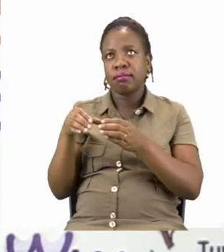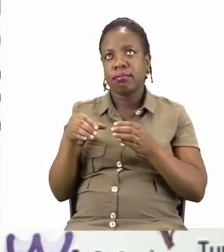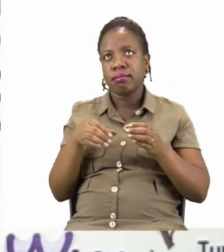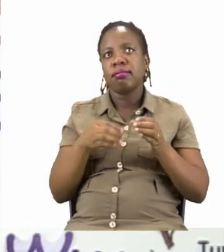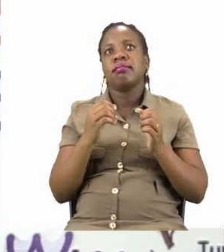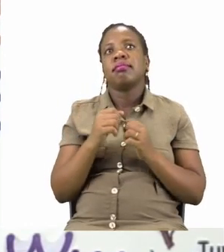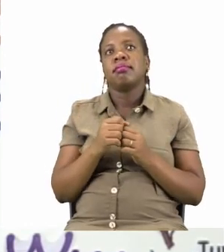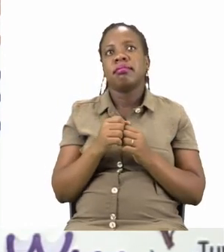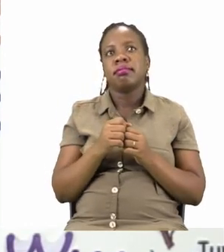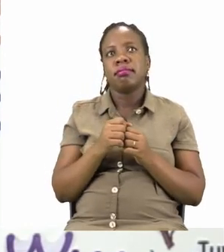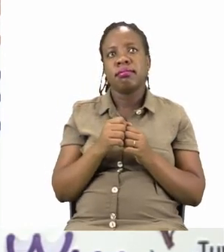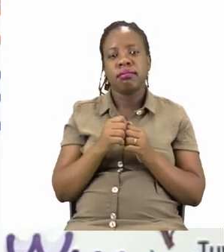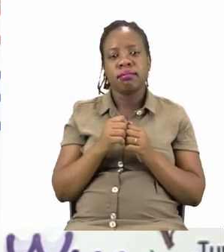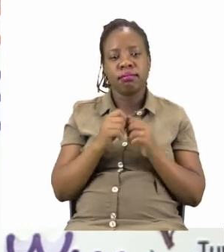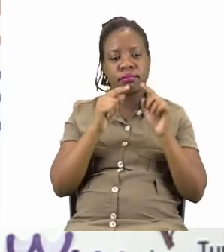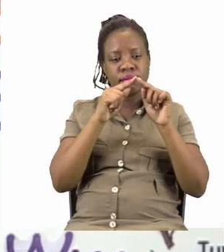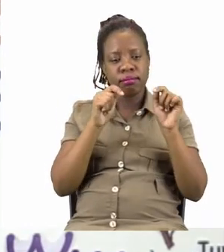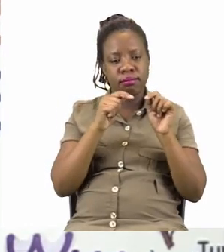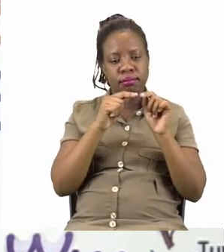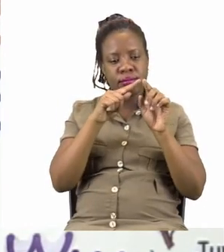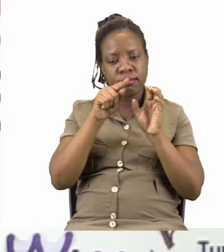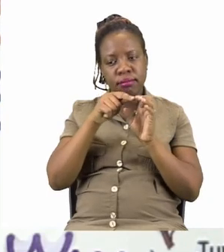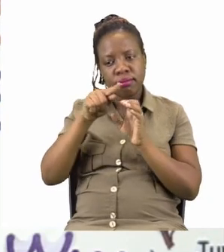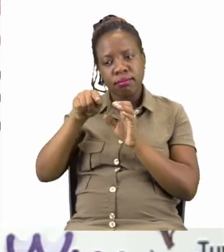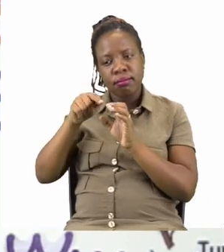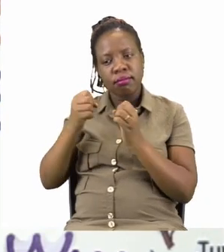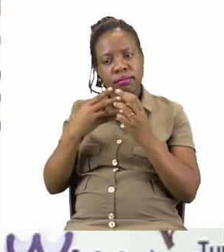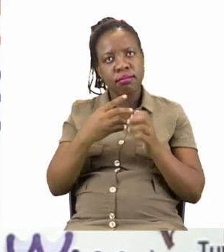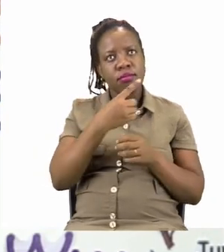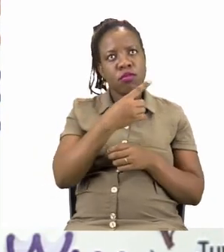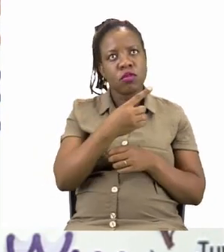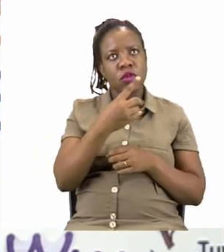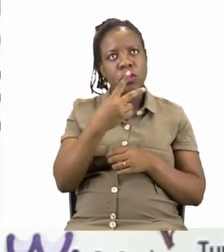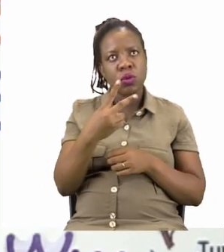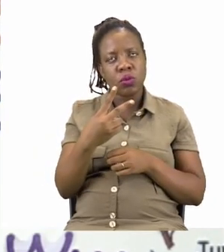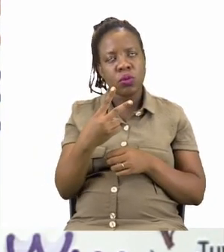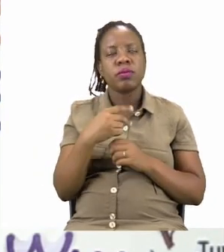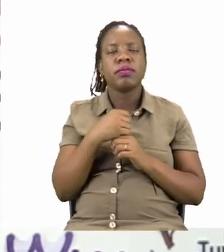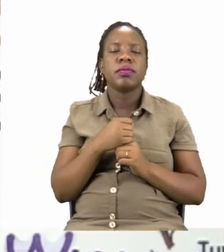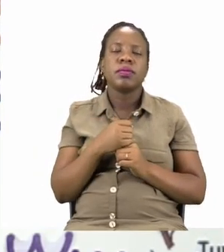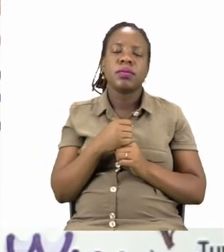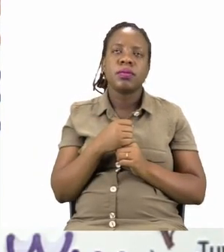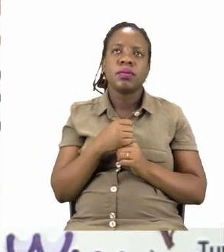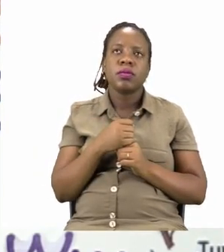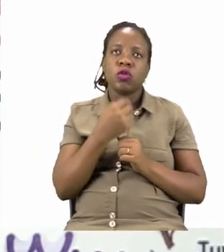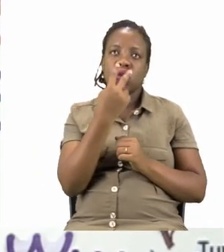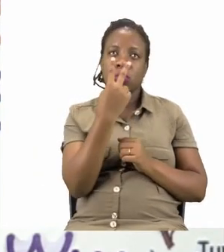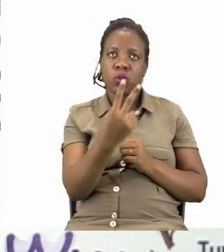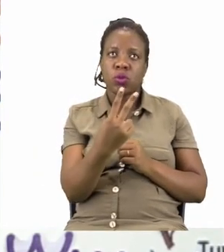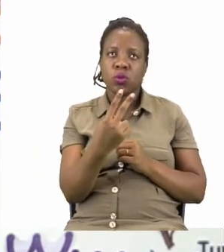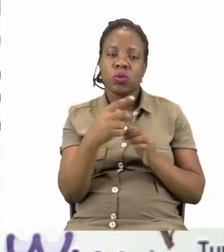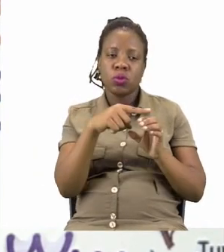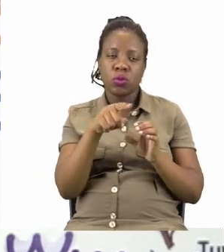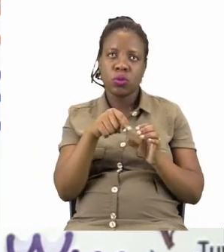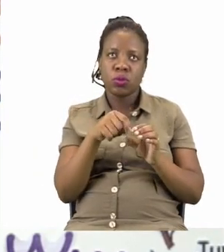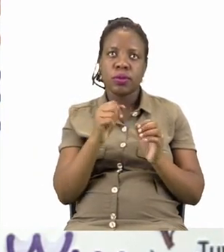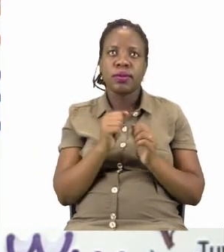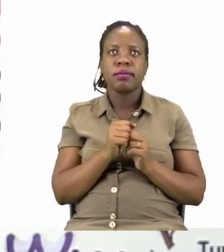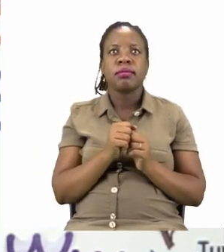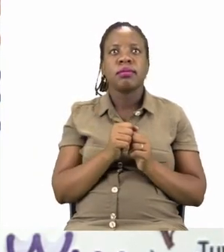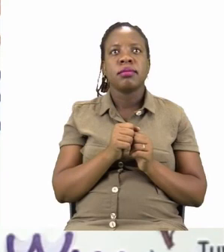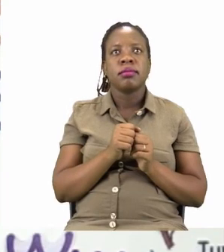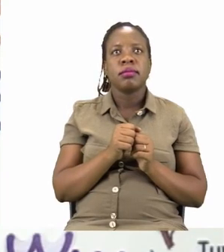many triangles do we have in each group? 1, 2. So now our sum at the end